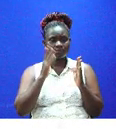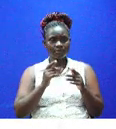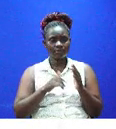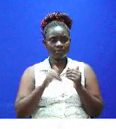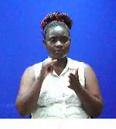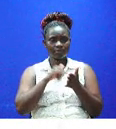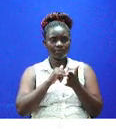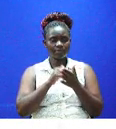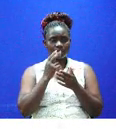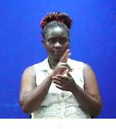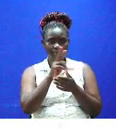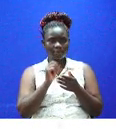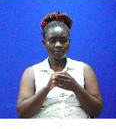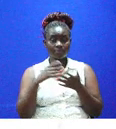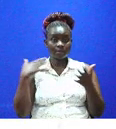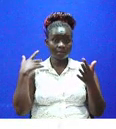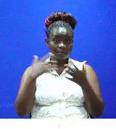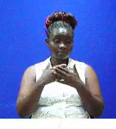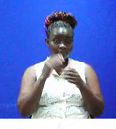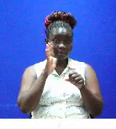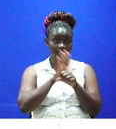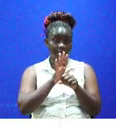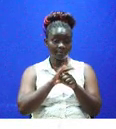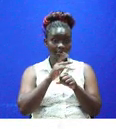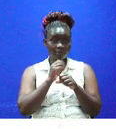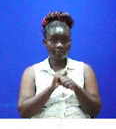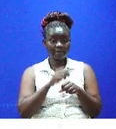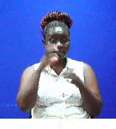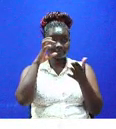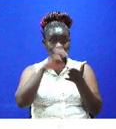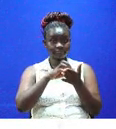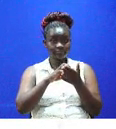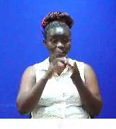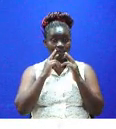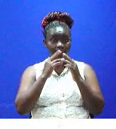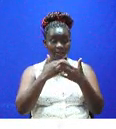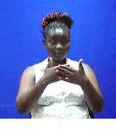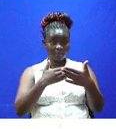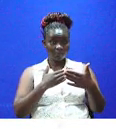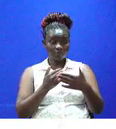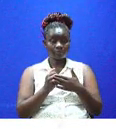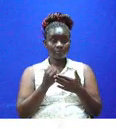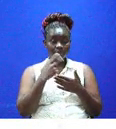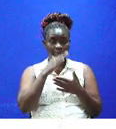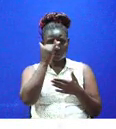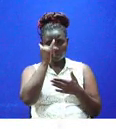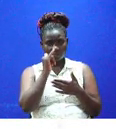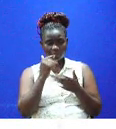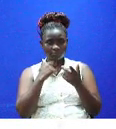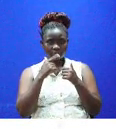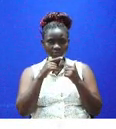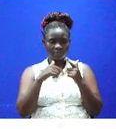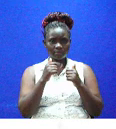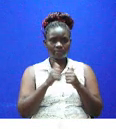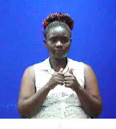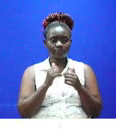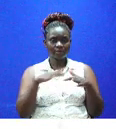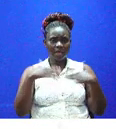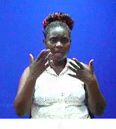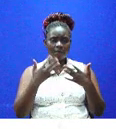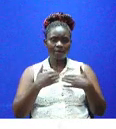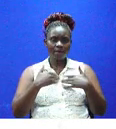were highlighted apparently had many pending cases and had been reported before. So why are we not talking about having